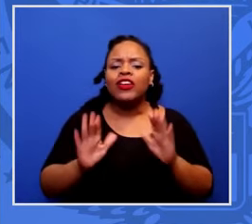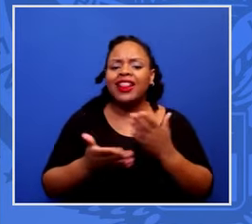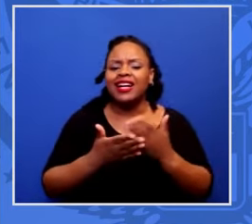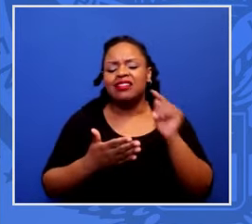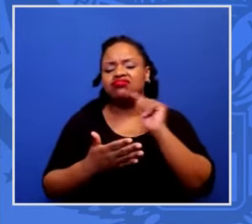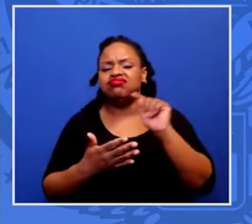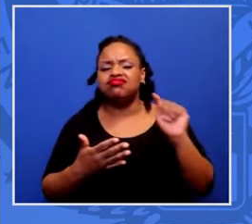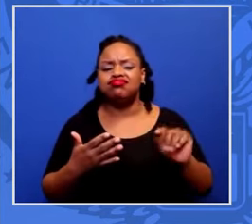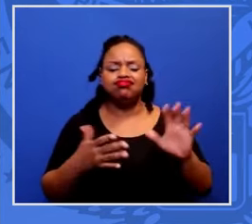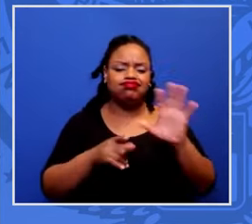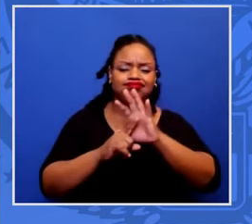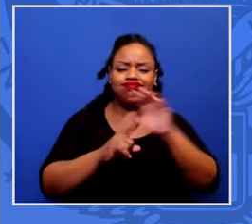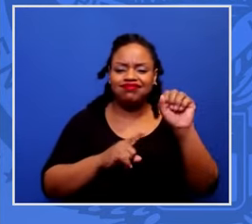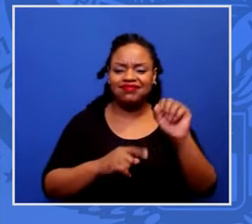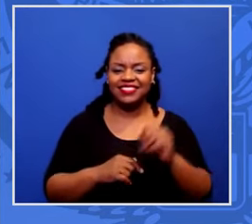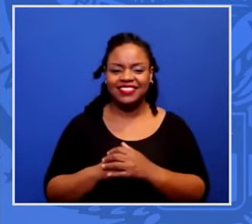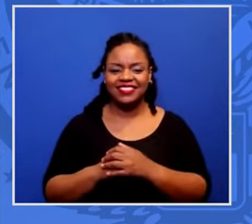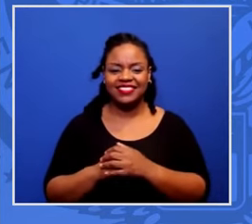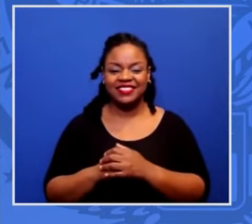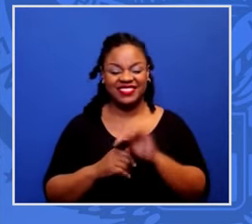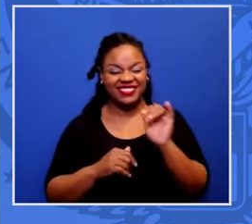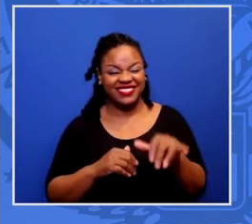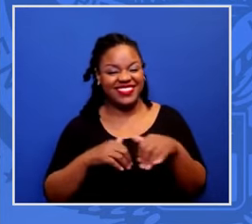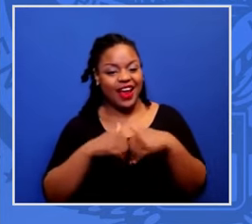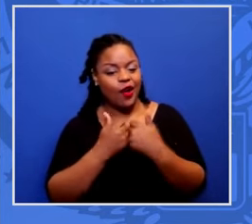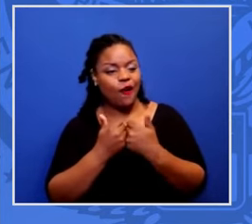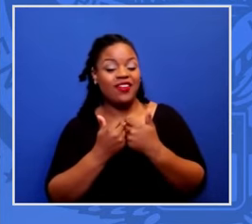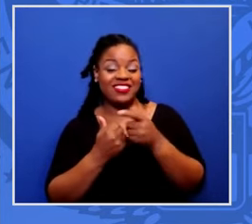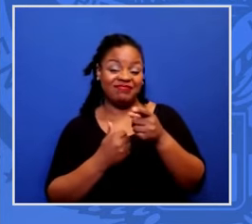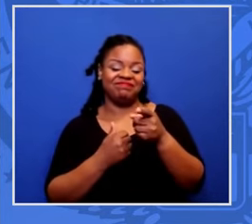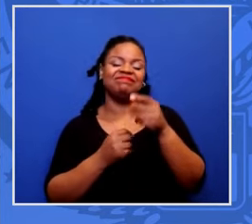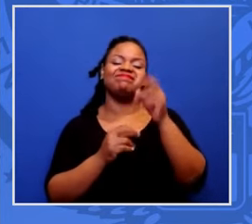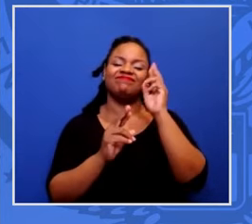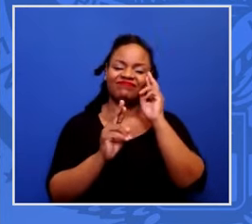represent America in our time in office.